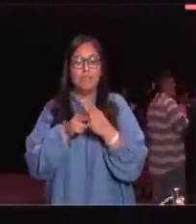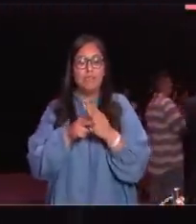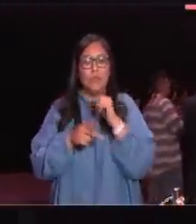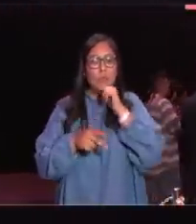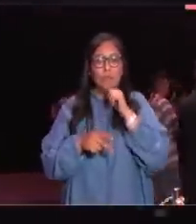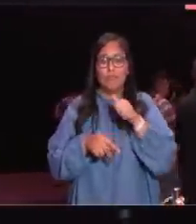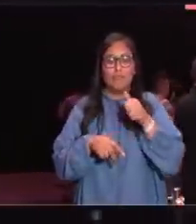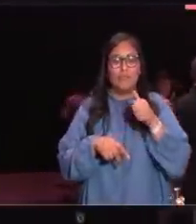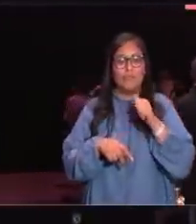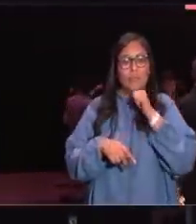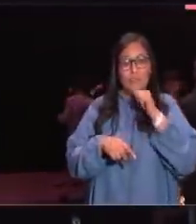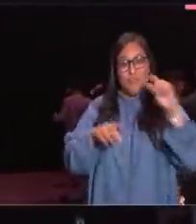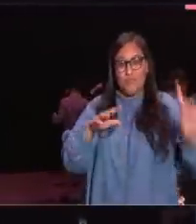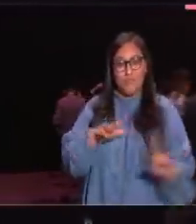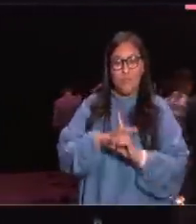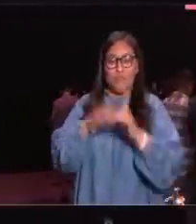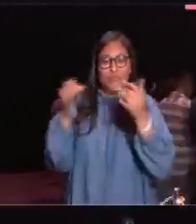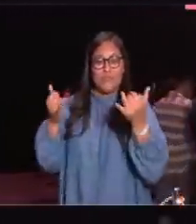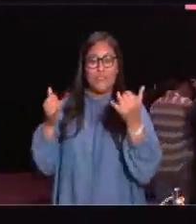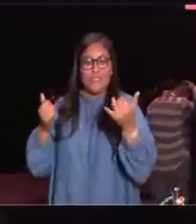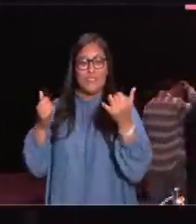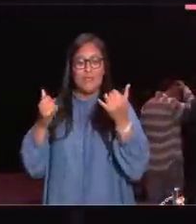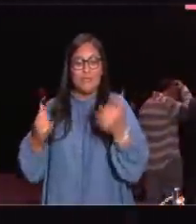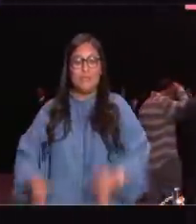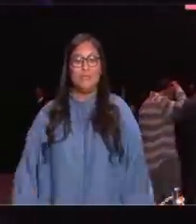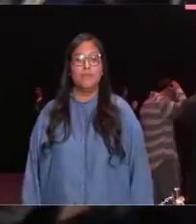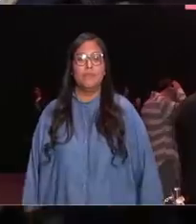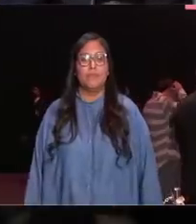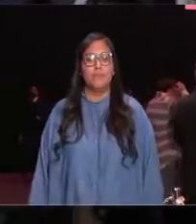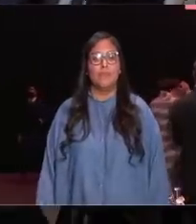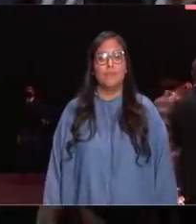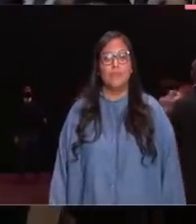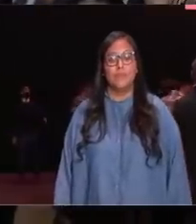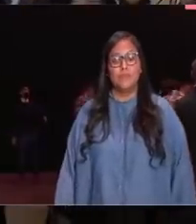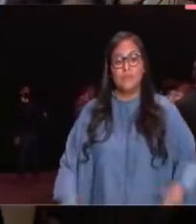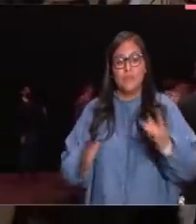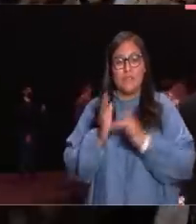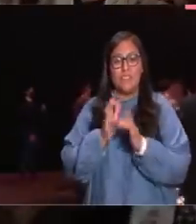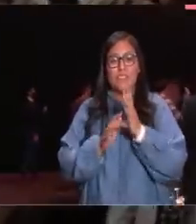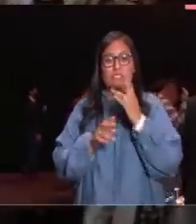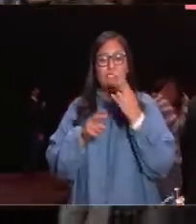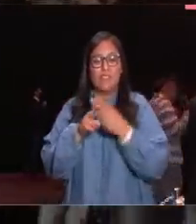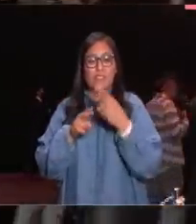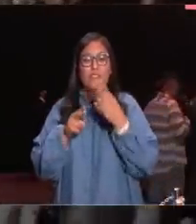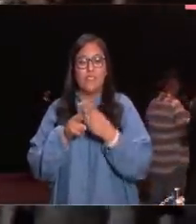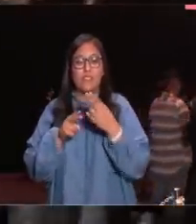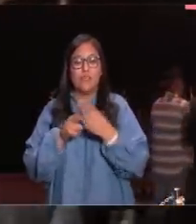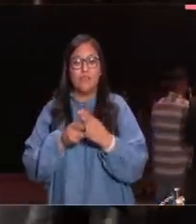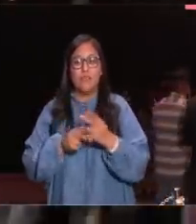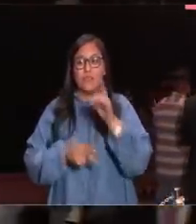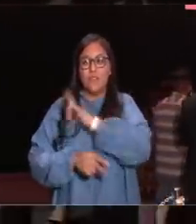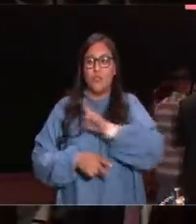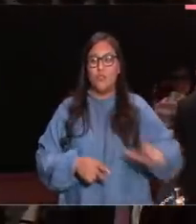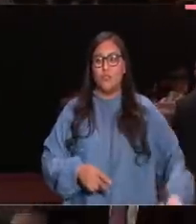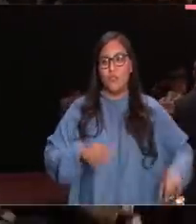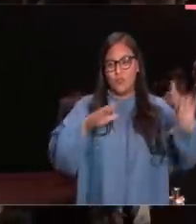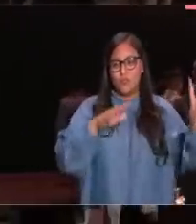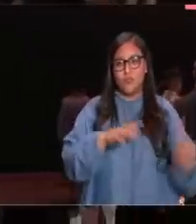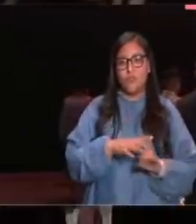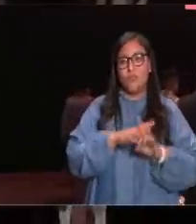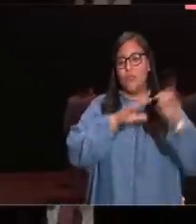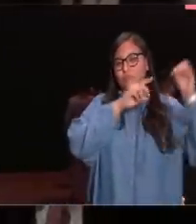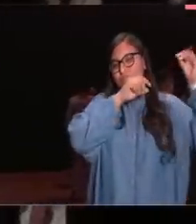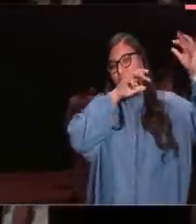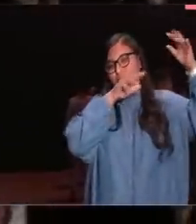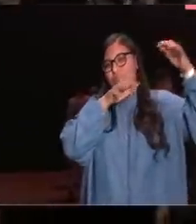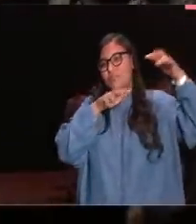is the house of God and the gateway to heaven in the name of Jesus. Lord, manifest, God. Send your angels